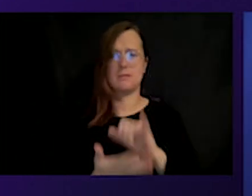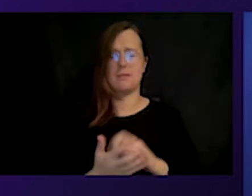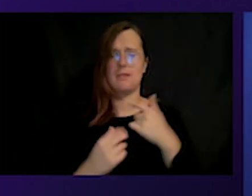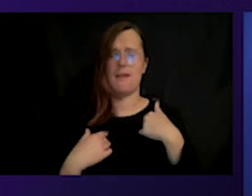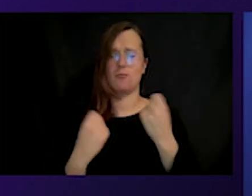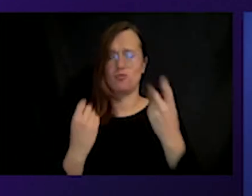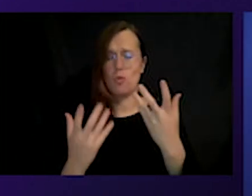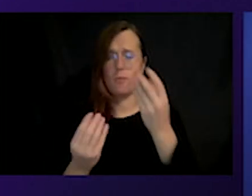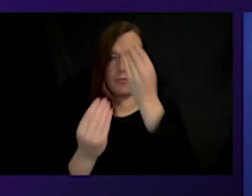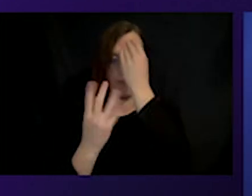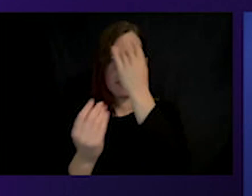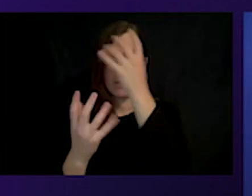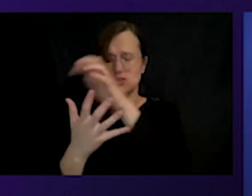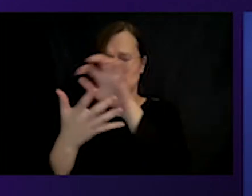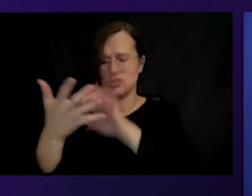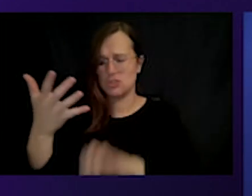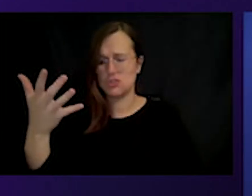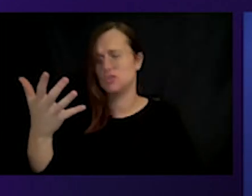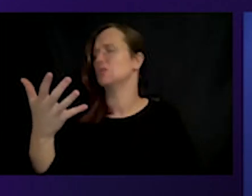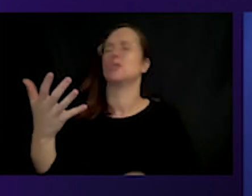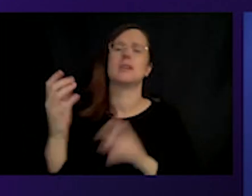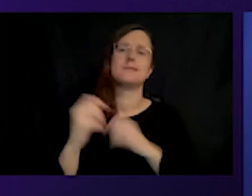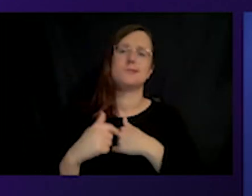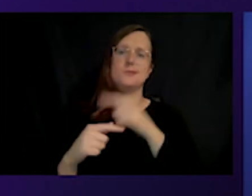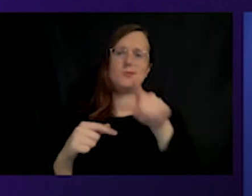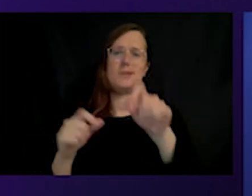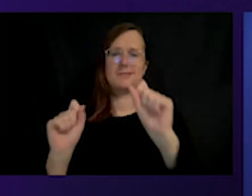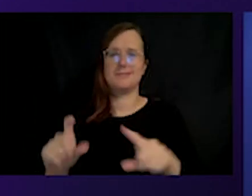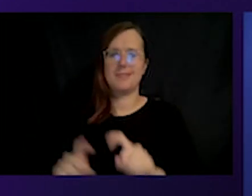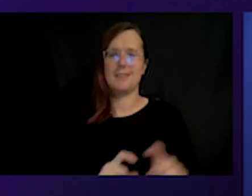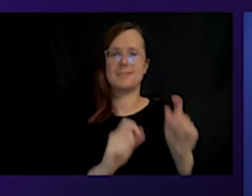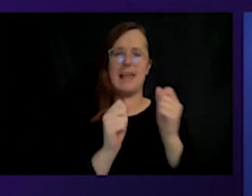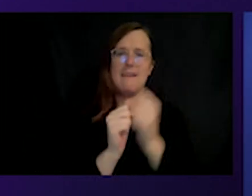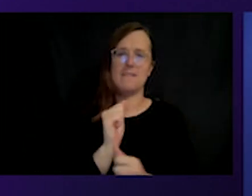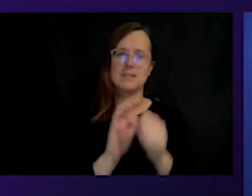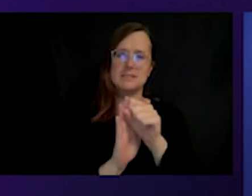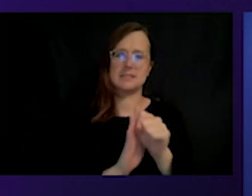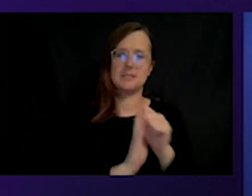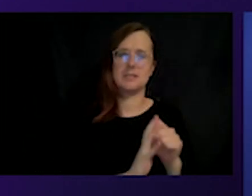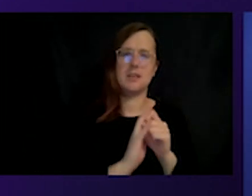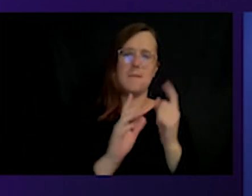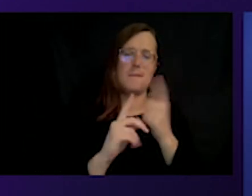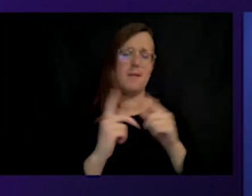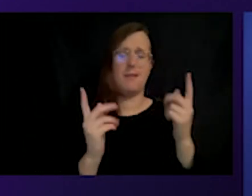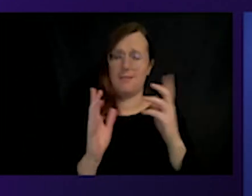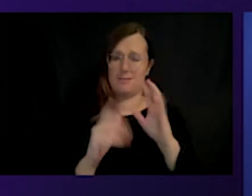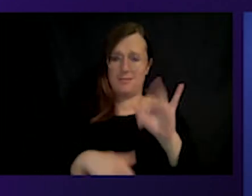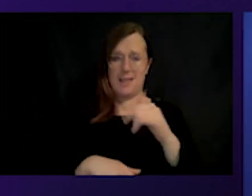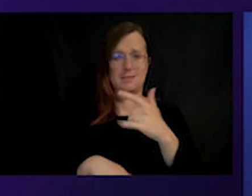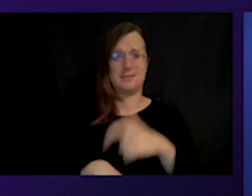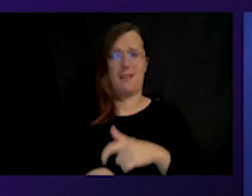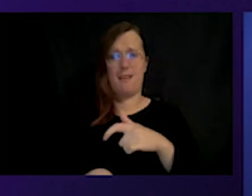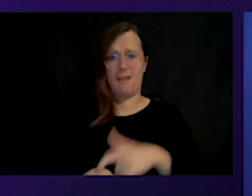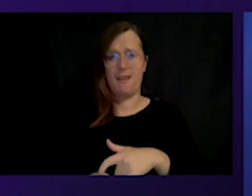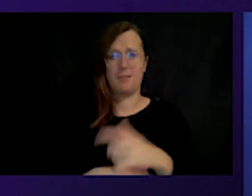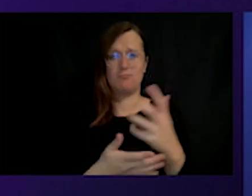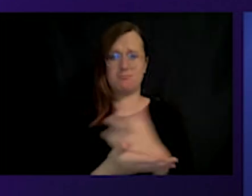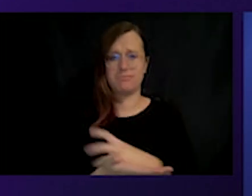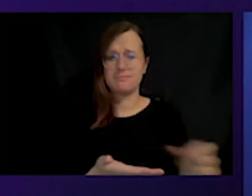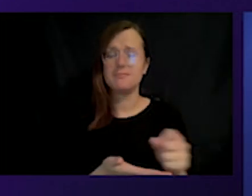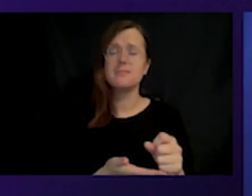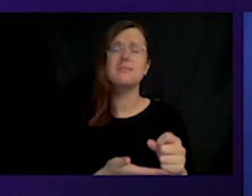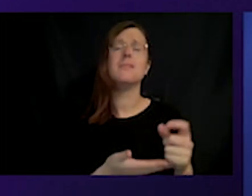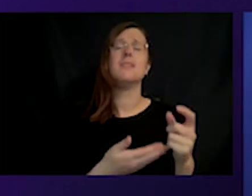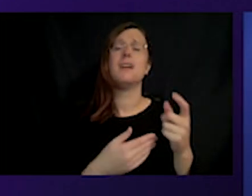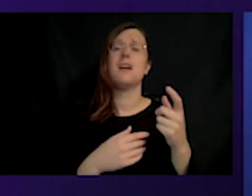can test every single simulation ad nauseum, but that takes, as we mentioned, a lot of time, and